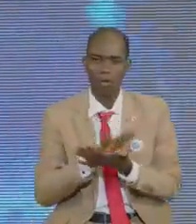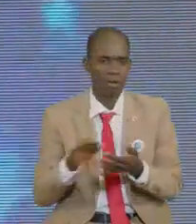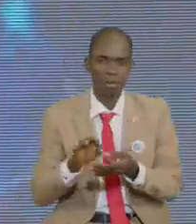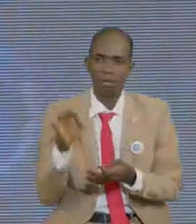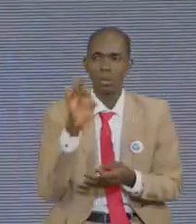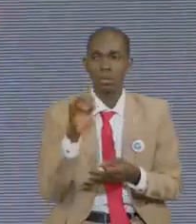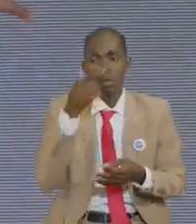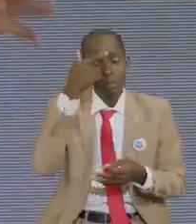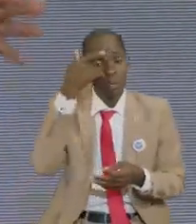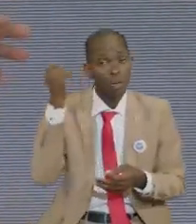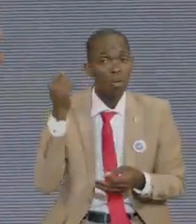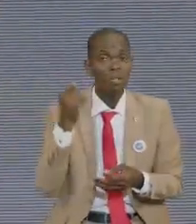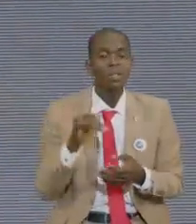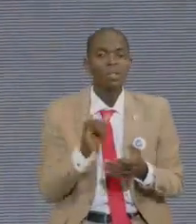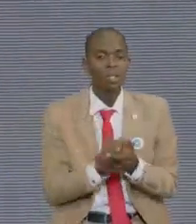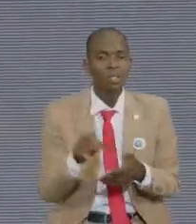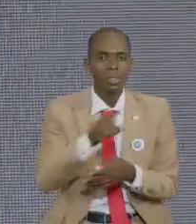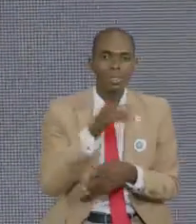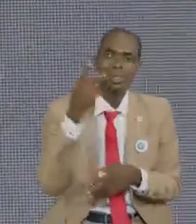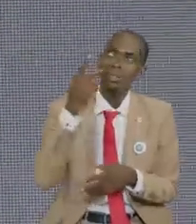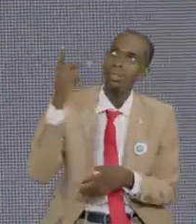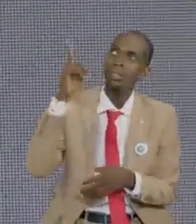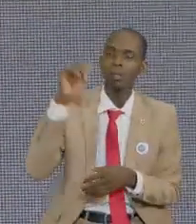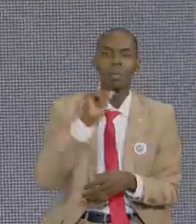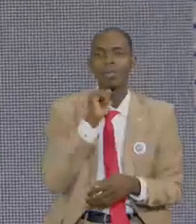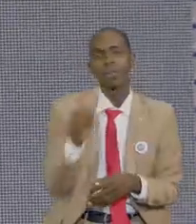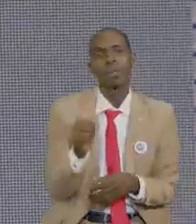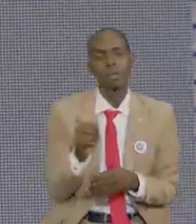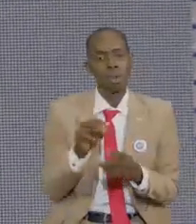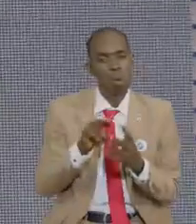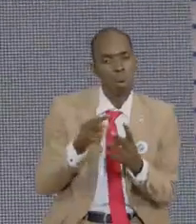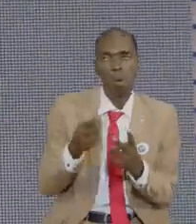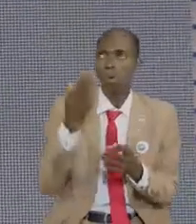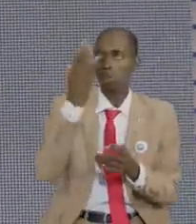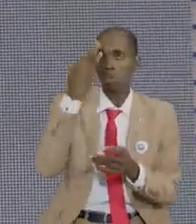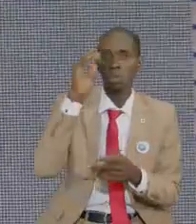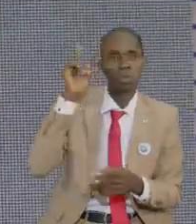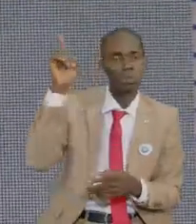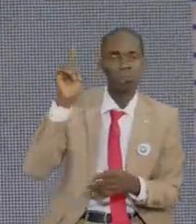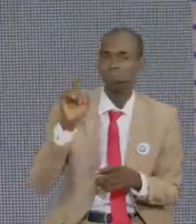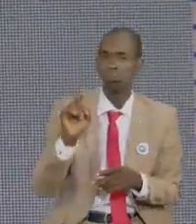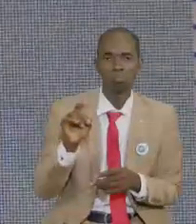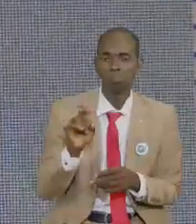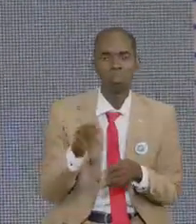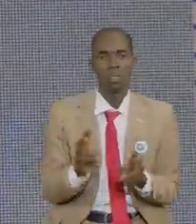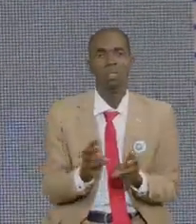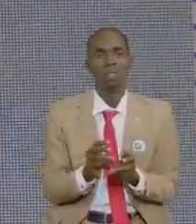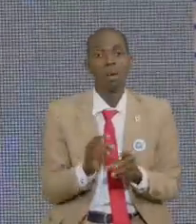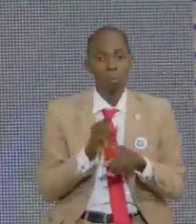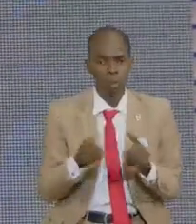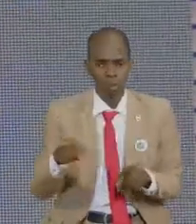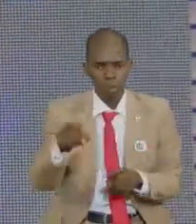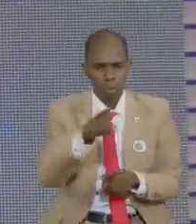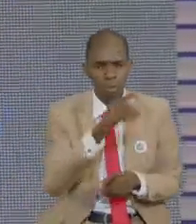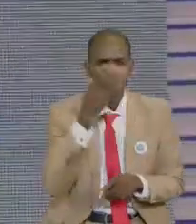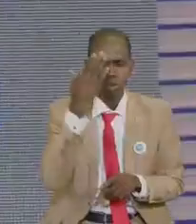because it seeth him not. Neither knoweth him. But ye know him. You are